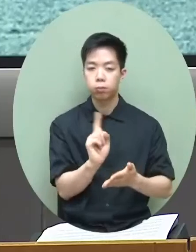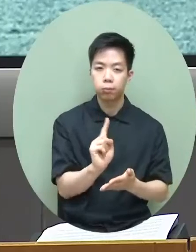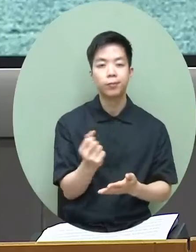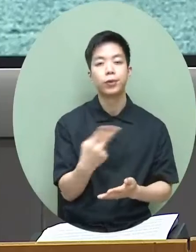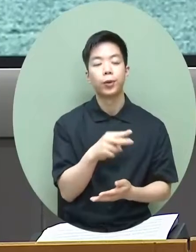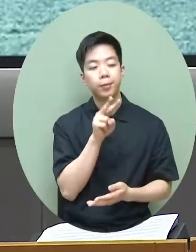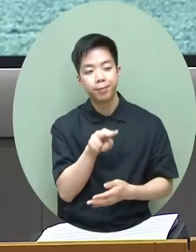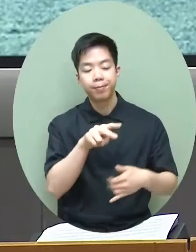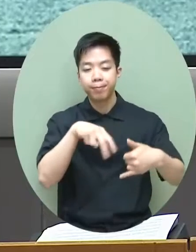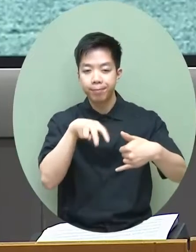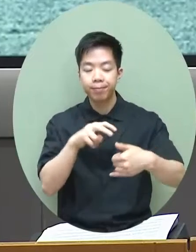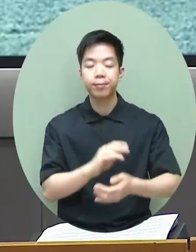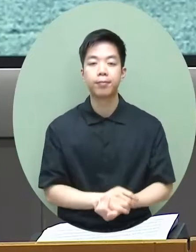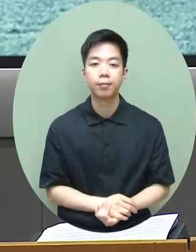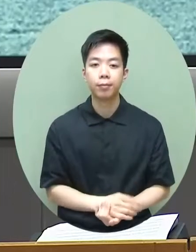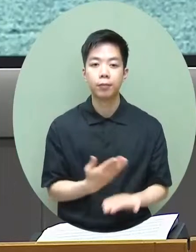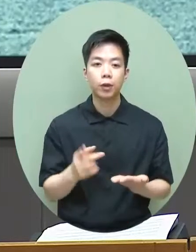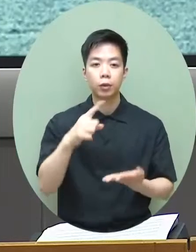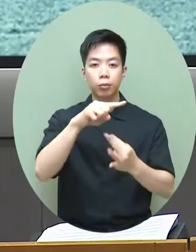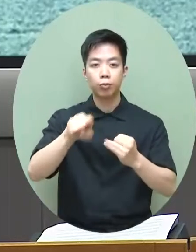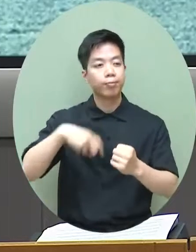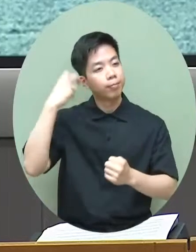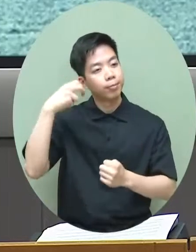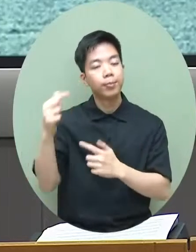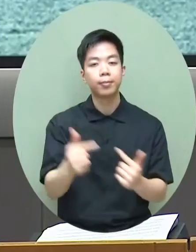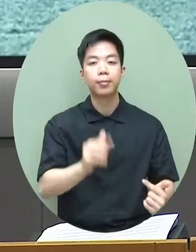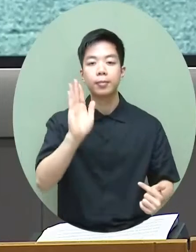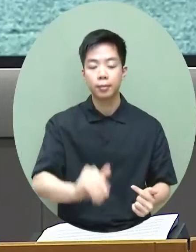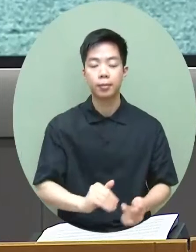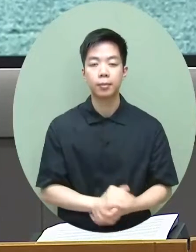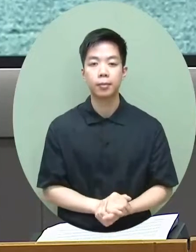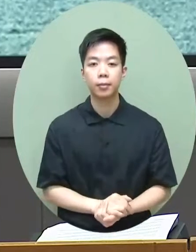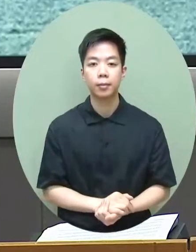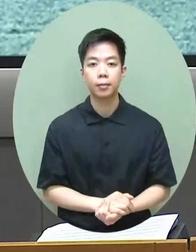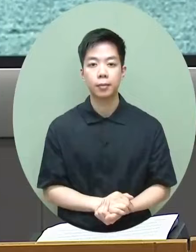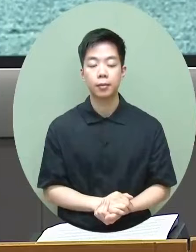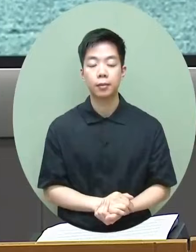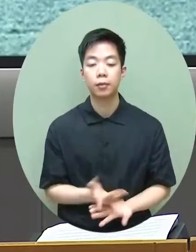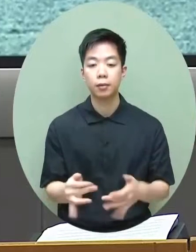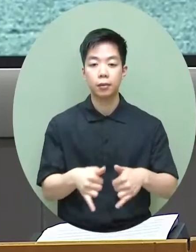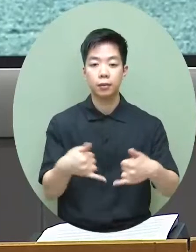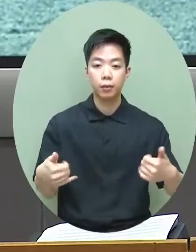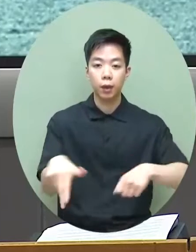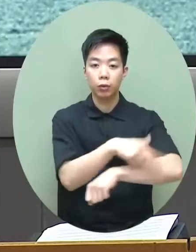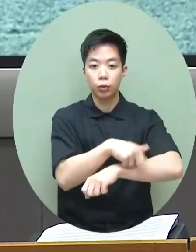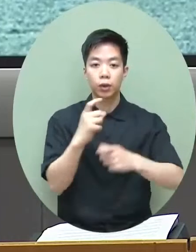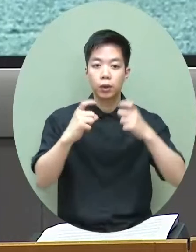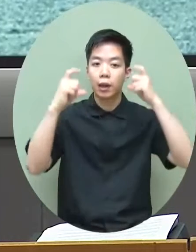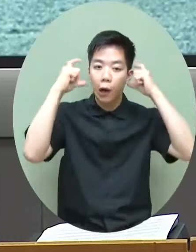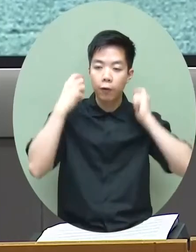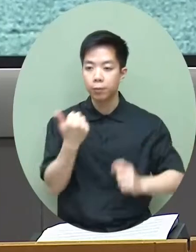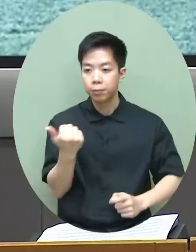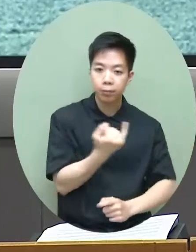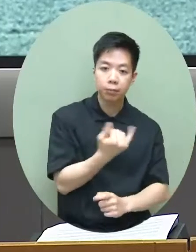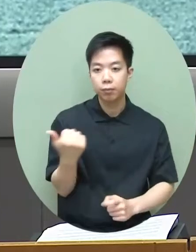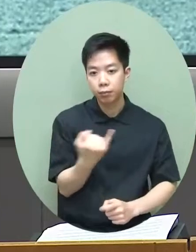of course, there could be other possibilities. We'll look into that as well. As for the social distancing measures, whether to wear masks, I think the government